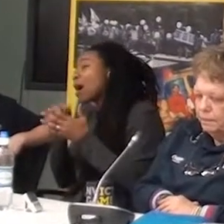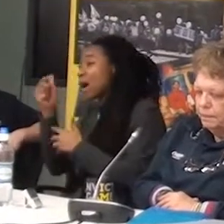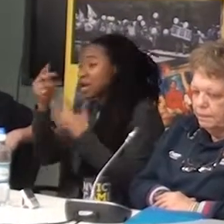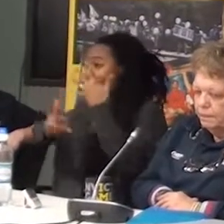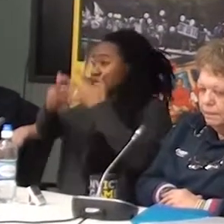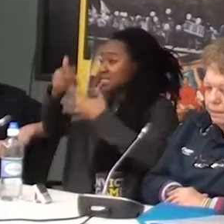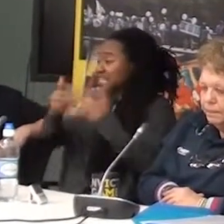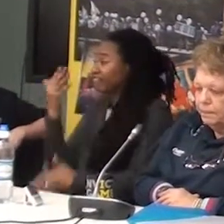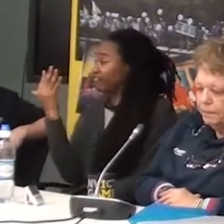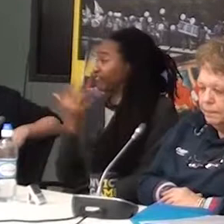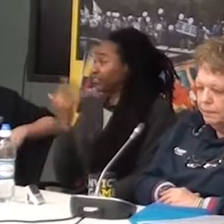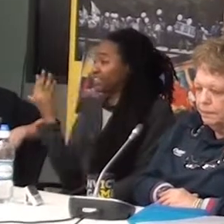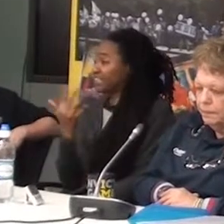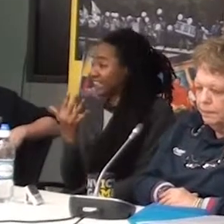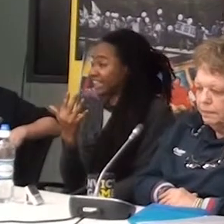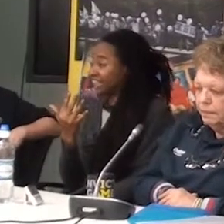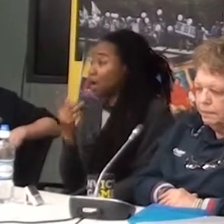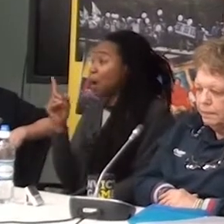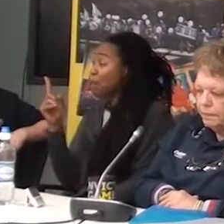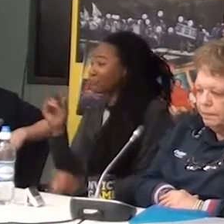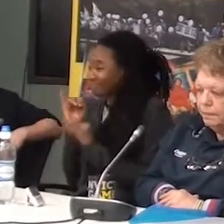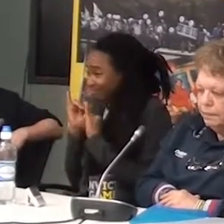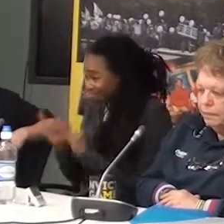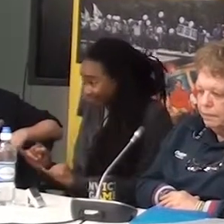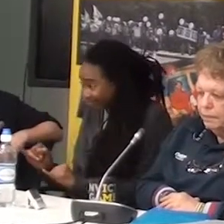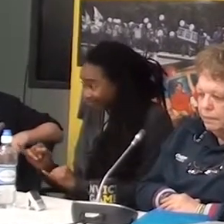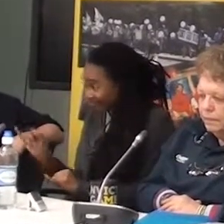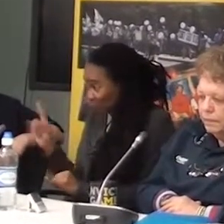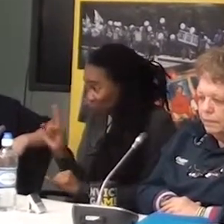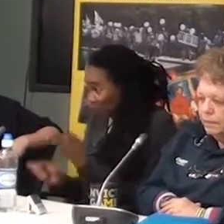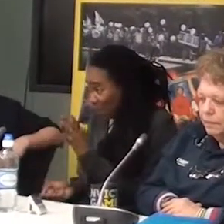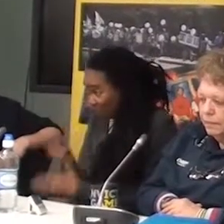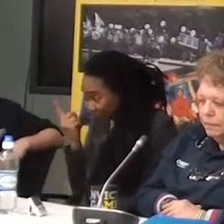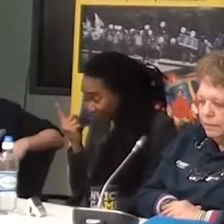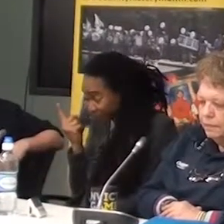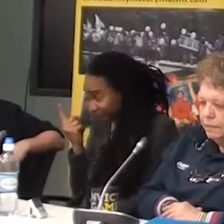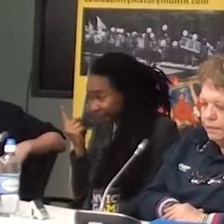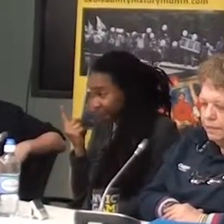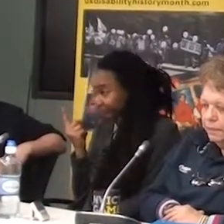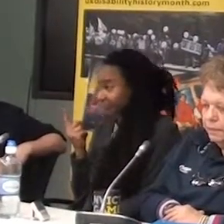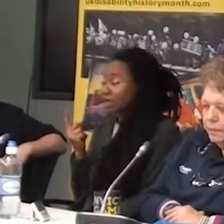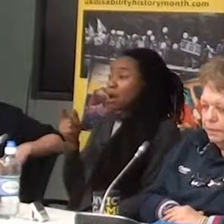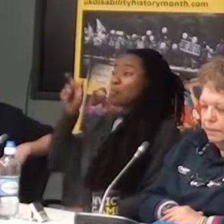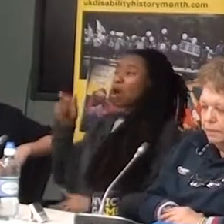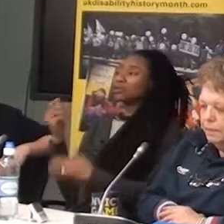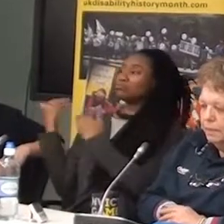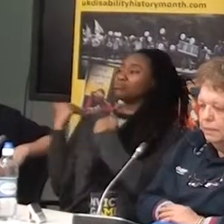1915. But what happened badly was that some person who couldn't manage the